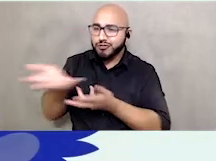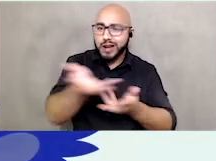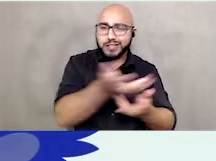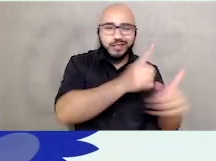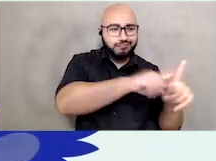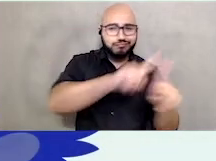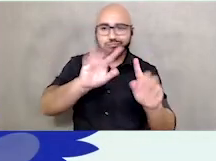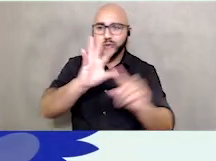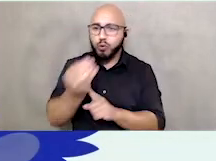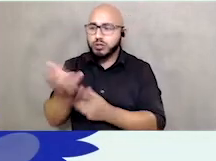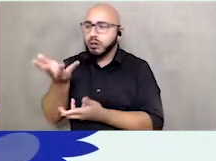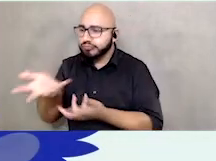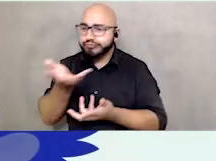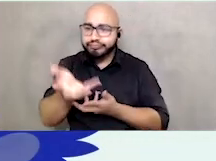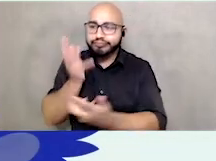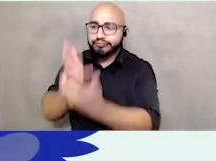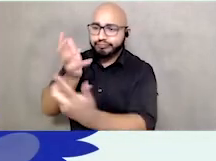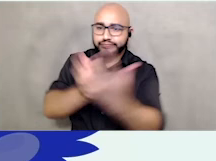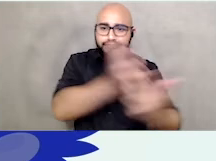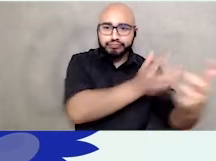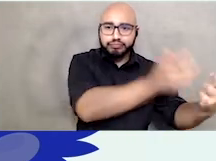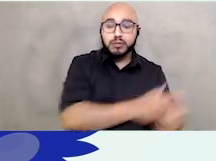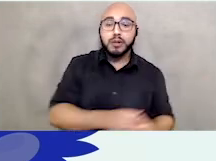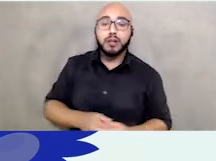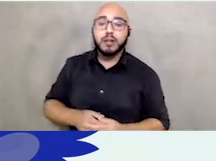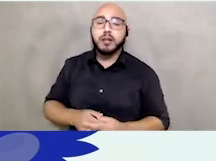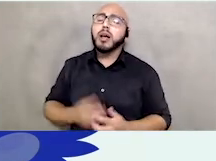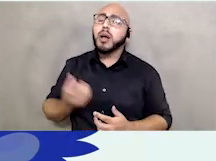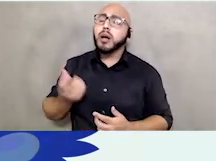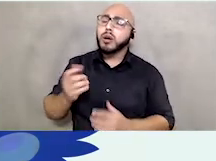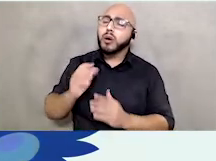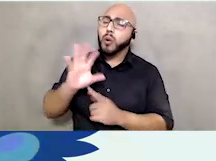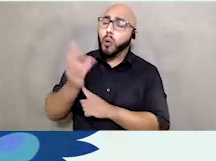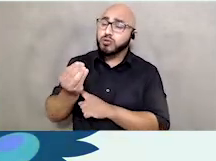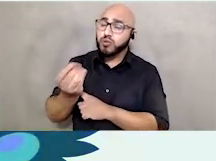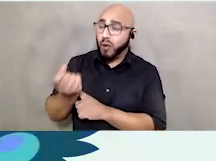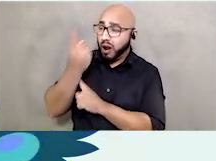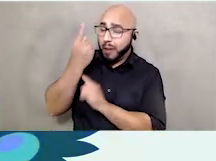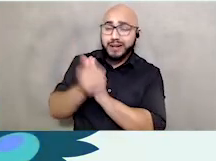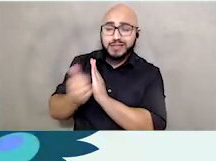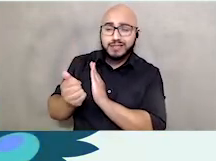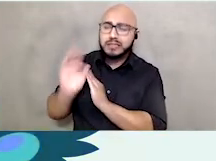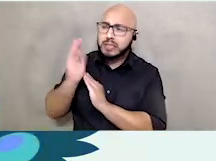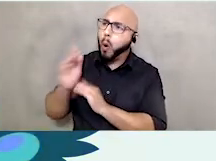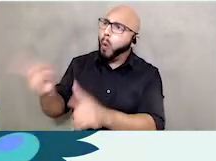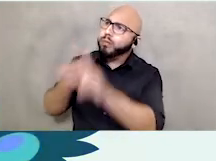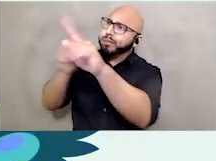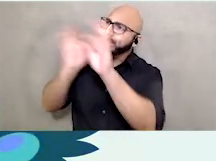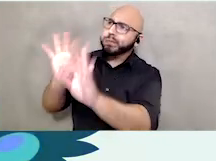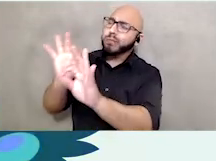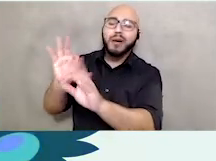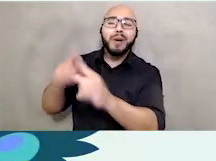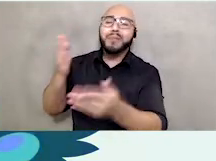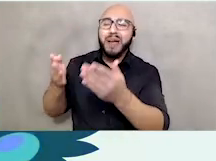value, cultural competency sounds ideal, but it may actually lead us to rely on generalizations about certain groups rather